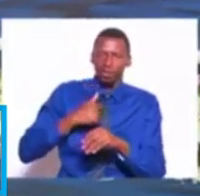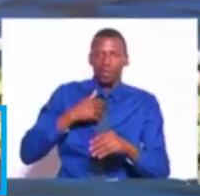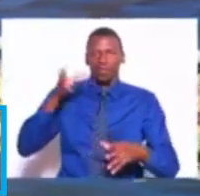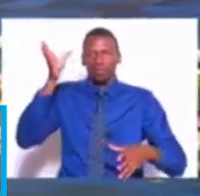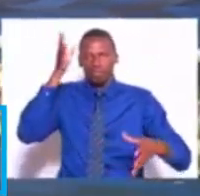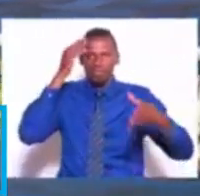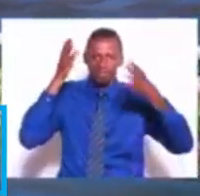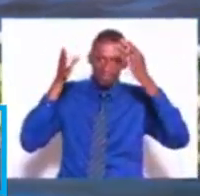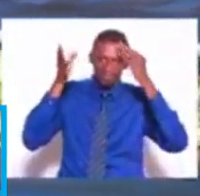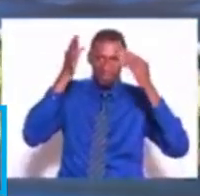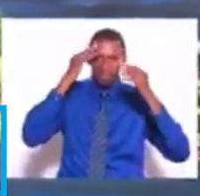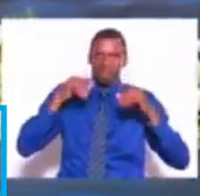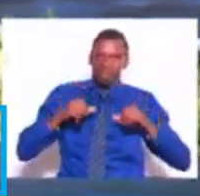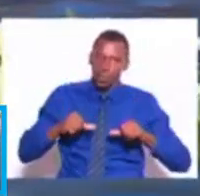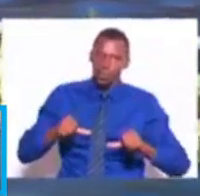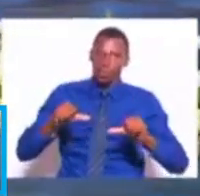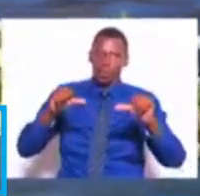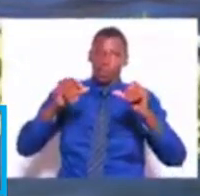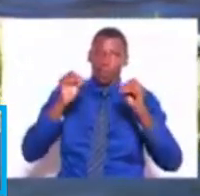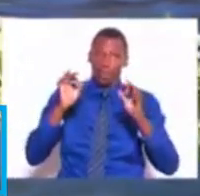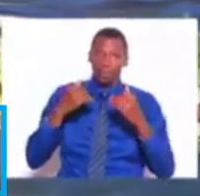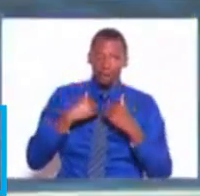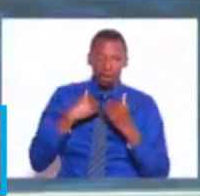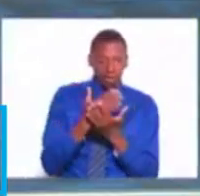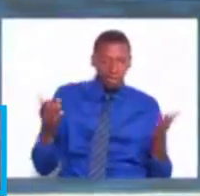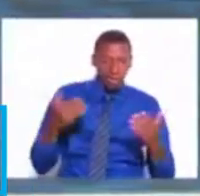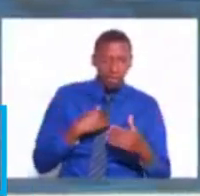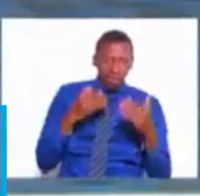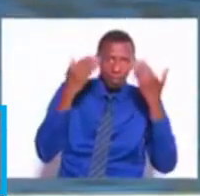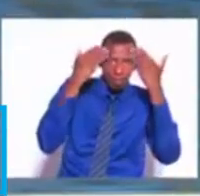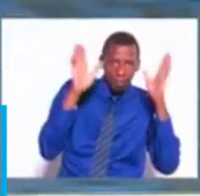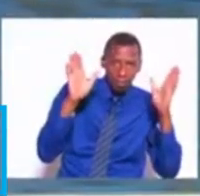There is something I don't know, I have to learn.